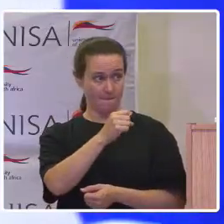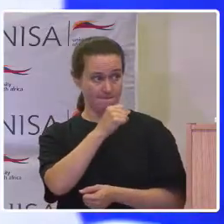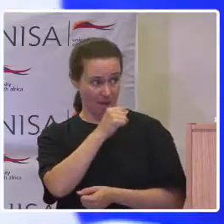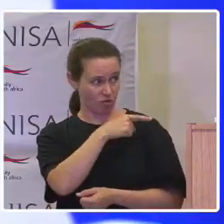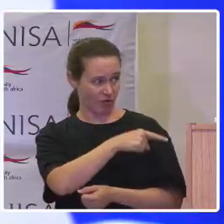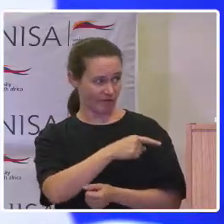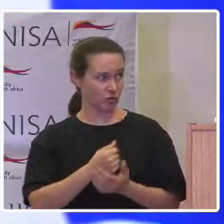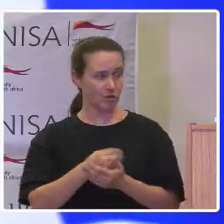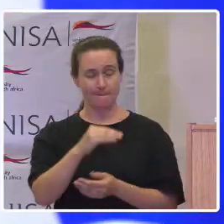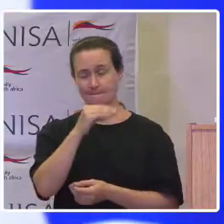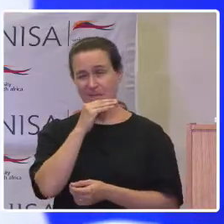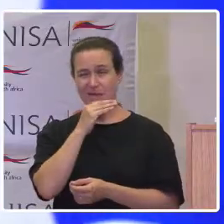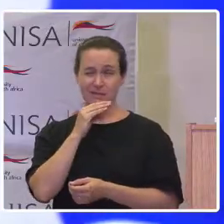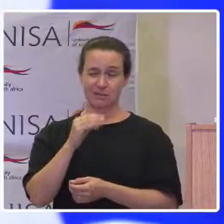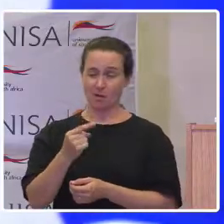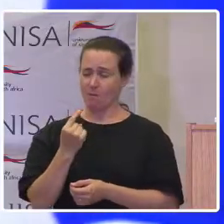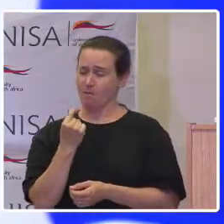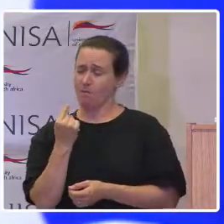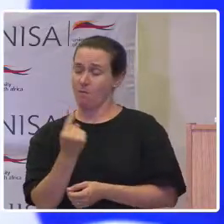that